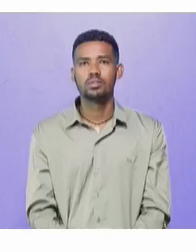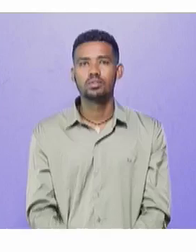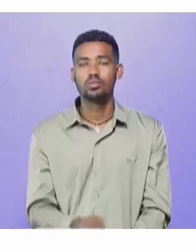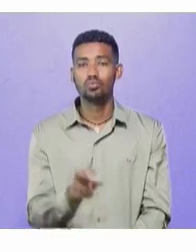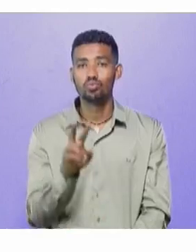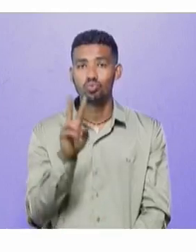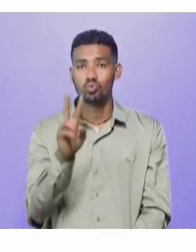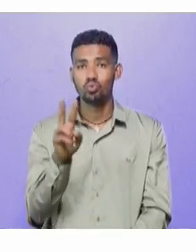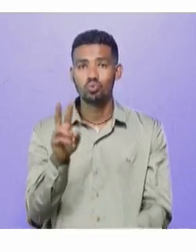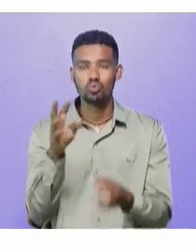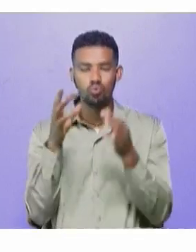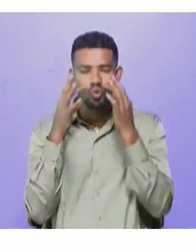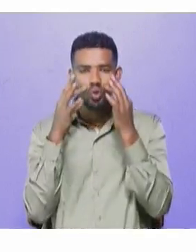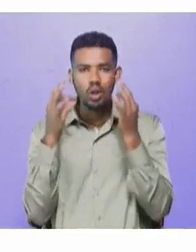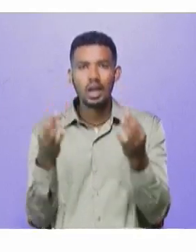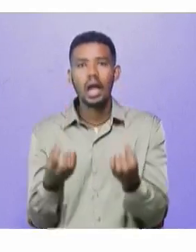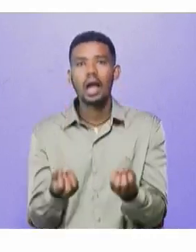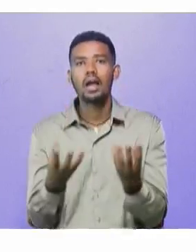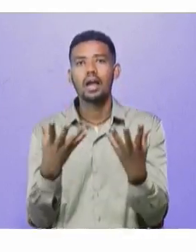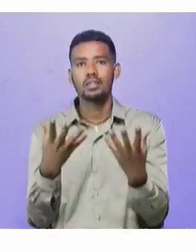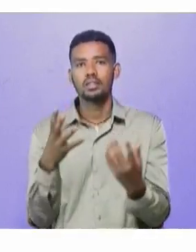cats,